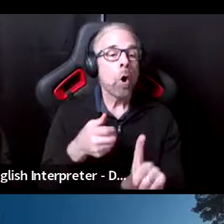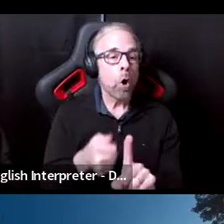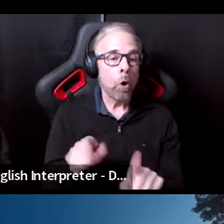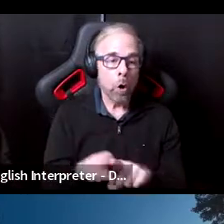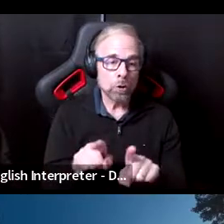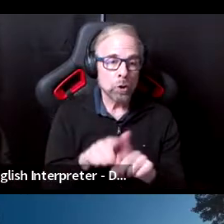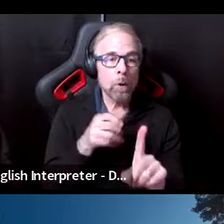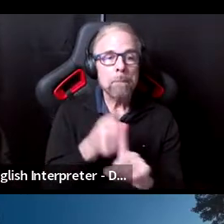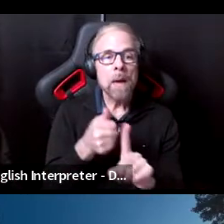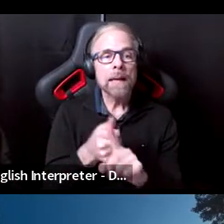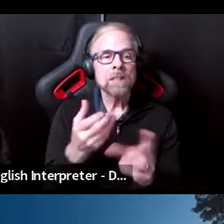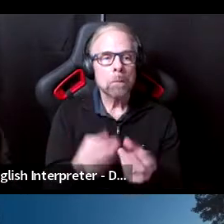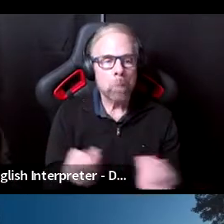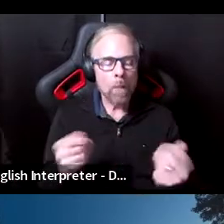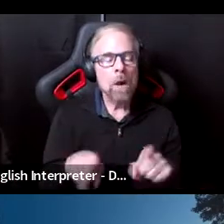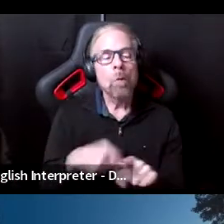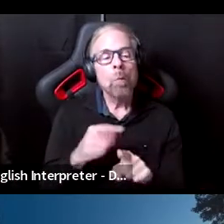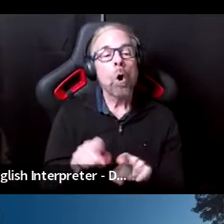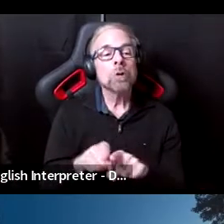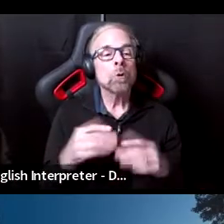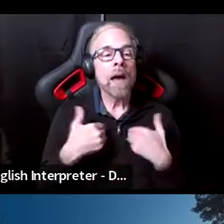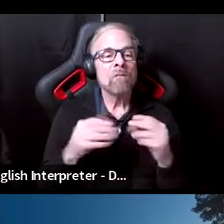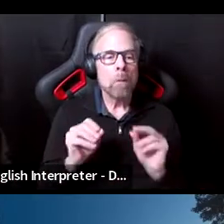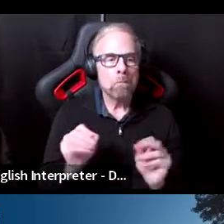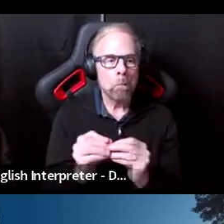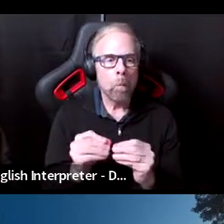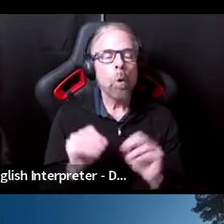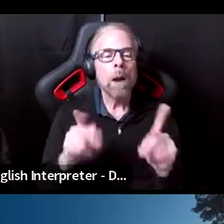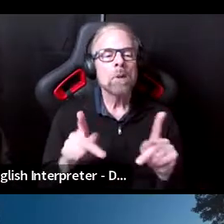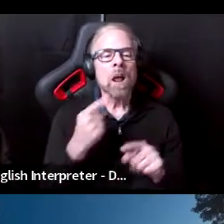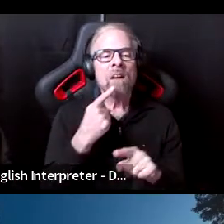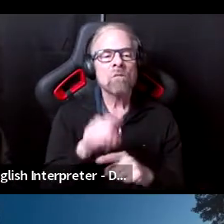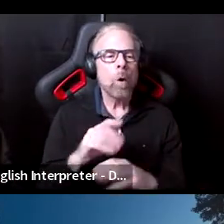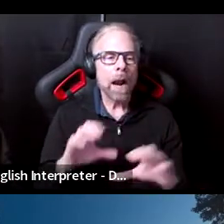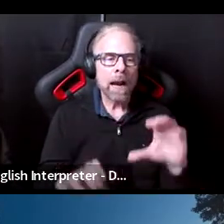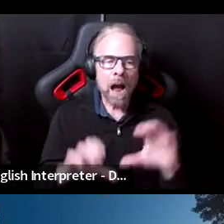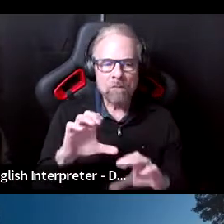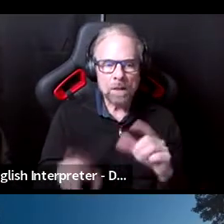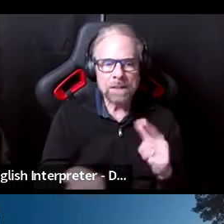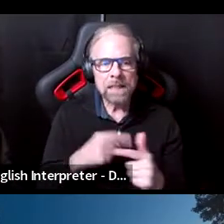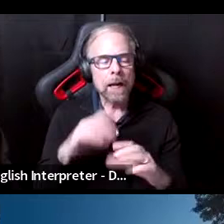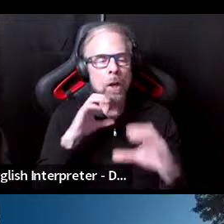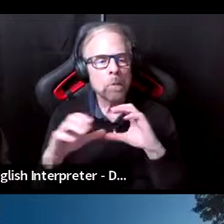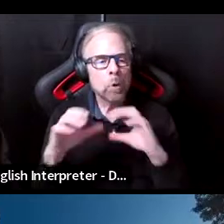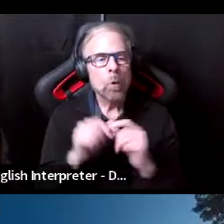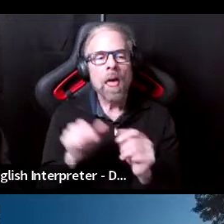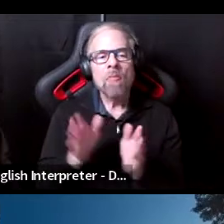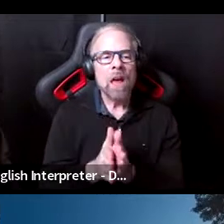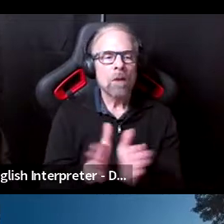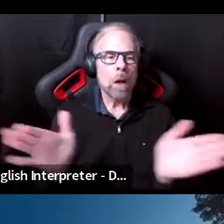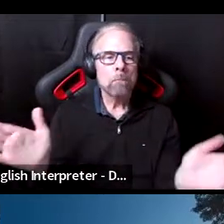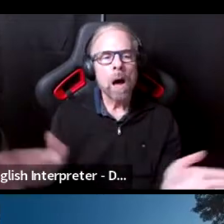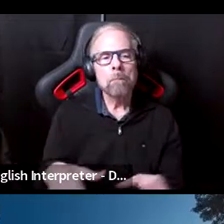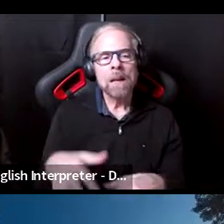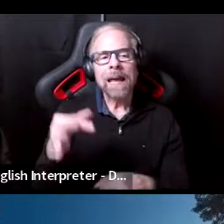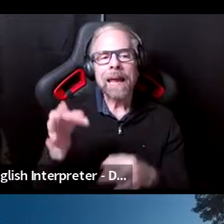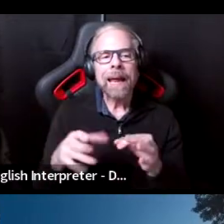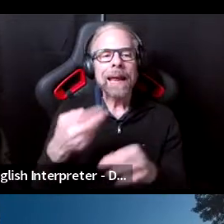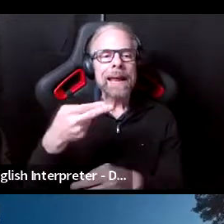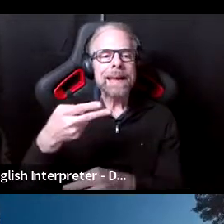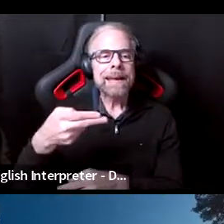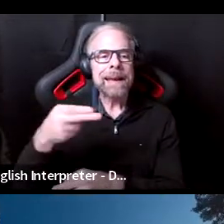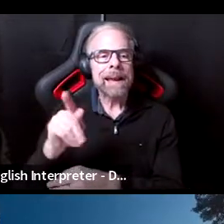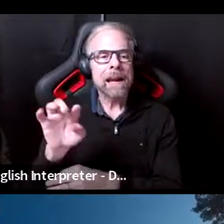And we'll also have some more opportunity for conversation and communication at the public hearing coming up if you want to talk to real